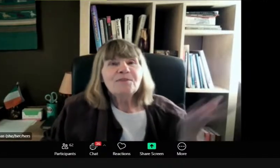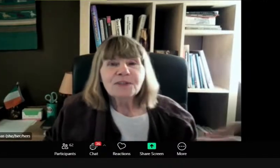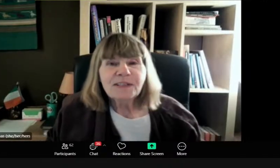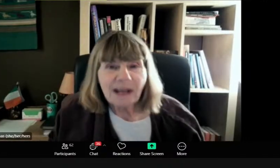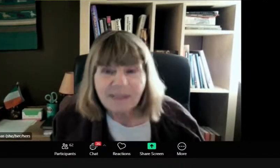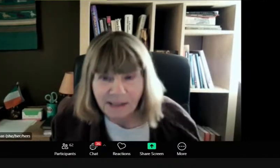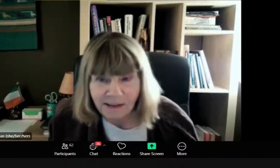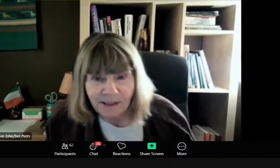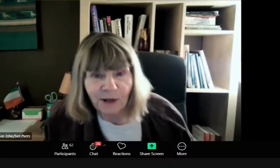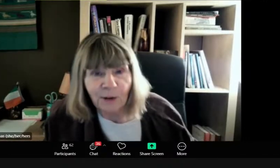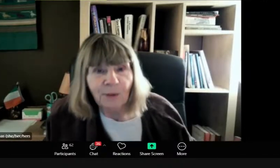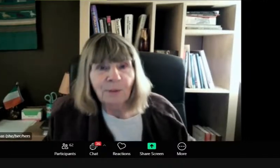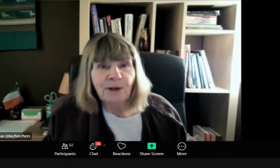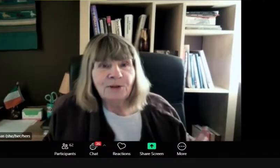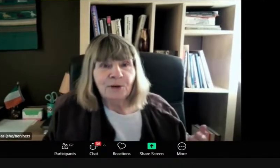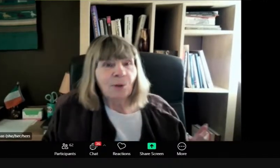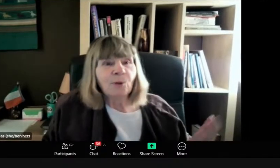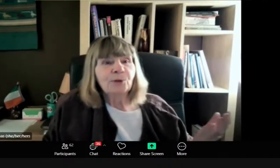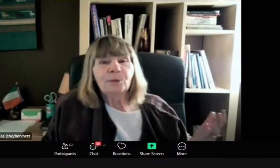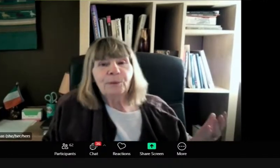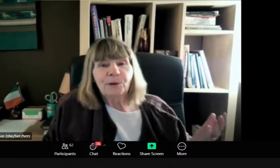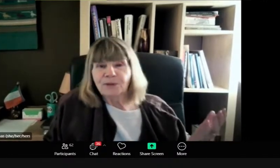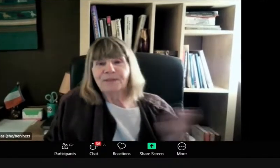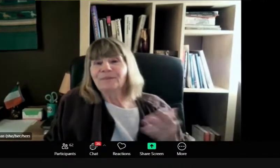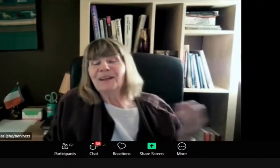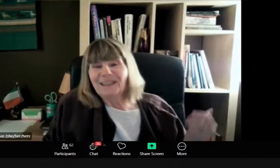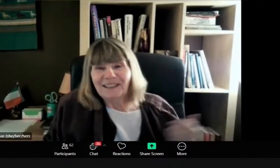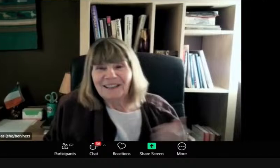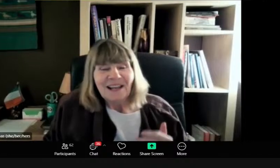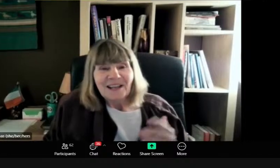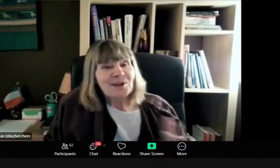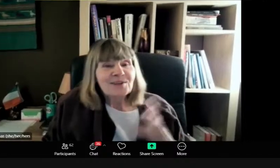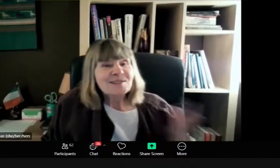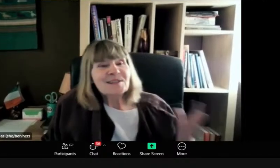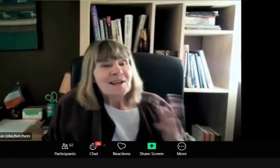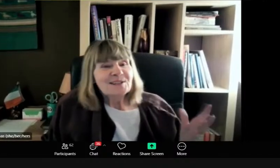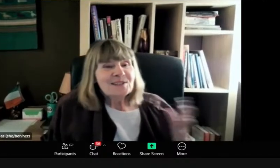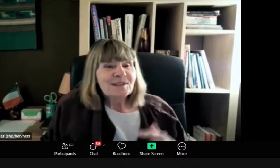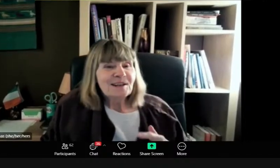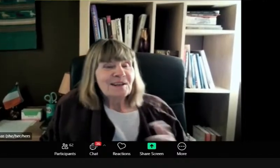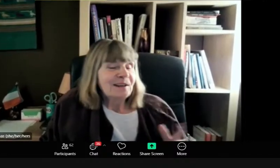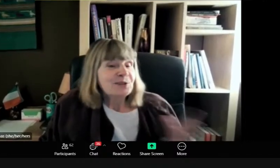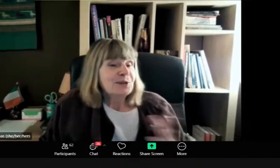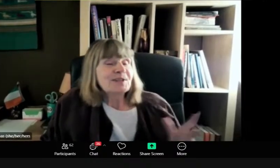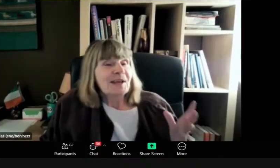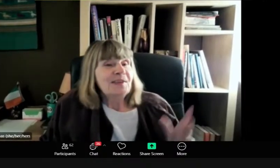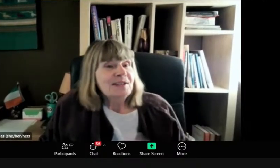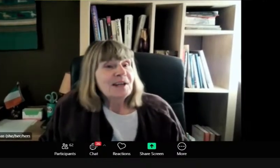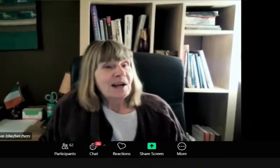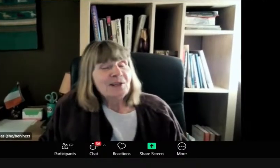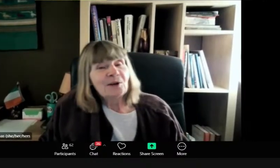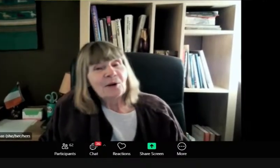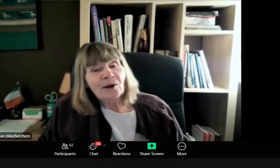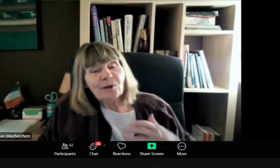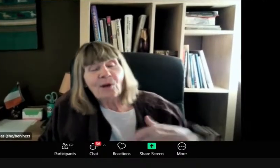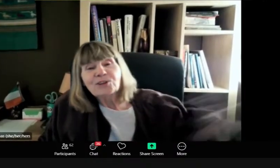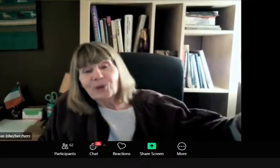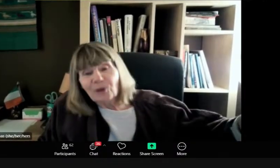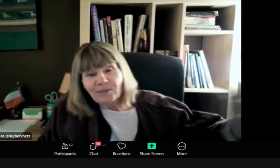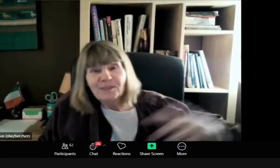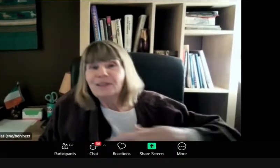how do you feel sexy, when you're an older person? This is easier said than done.